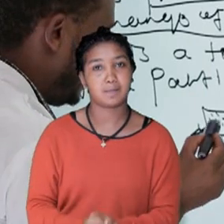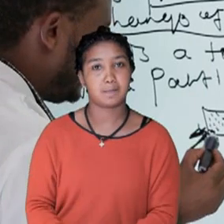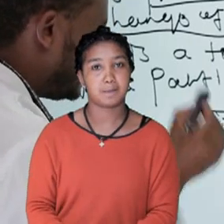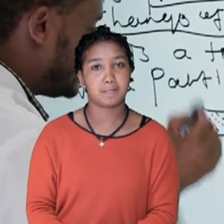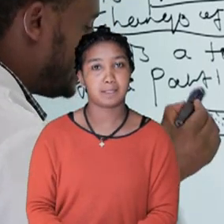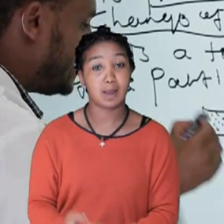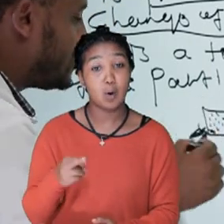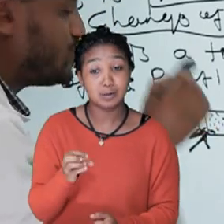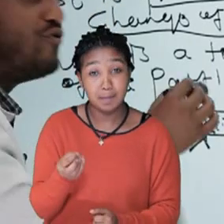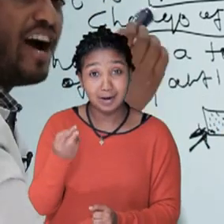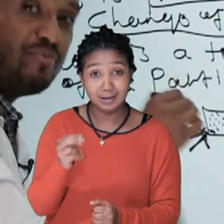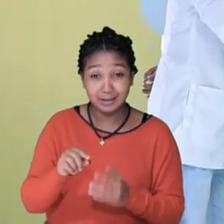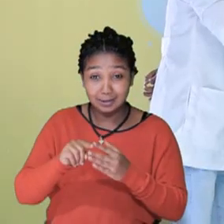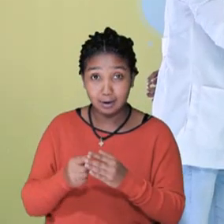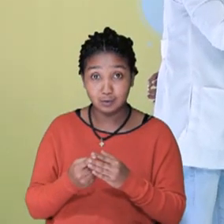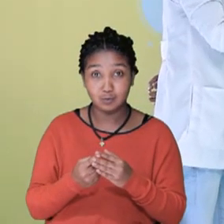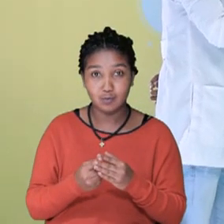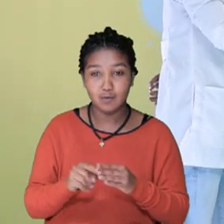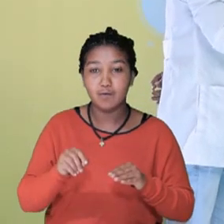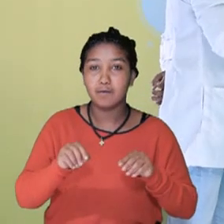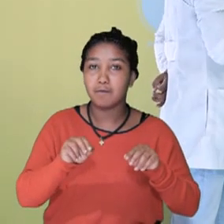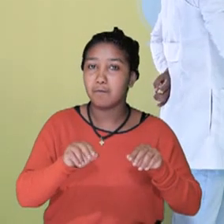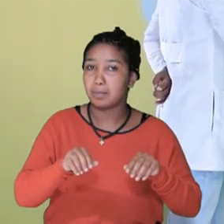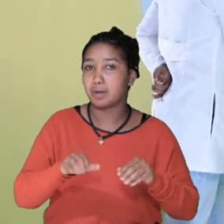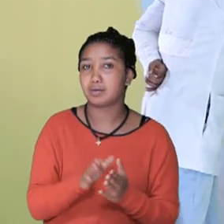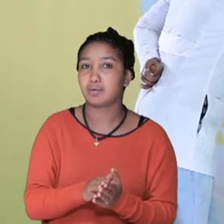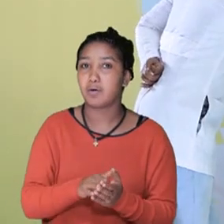or the particle starts to vibrate.